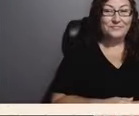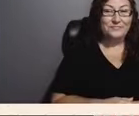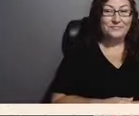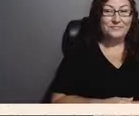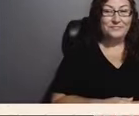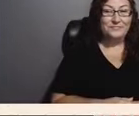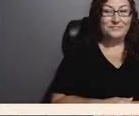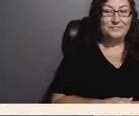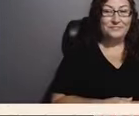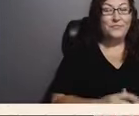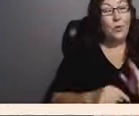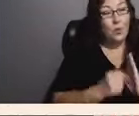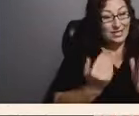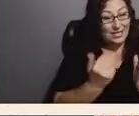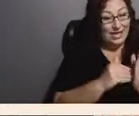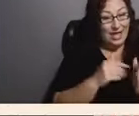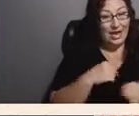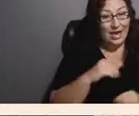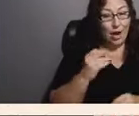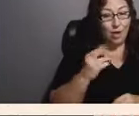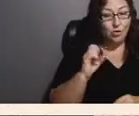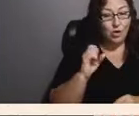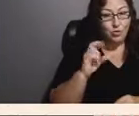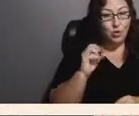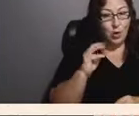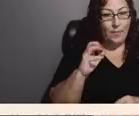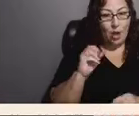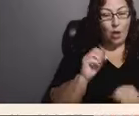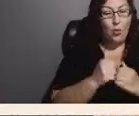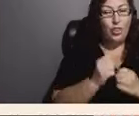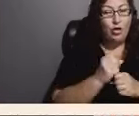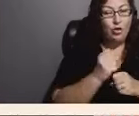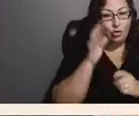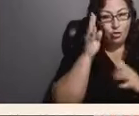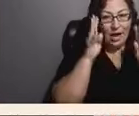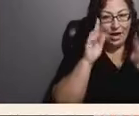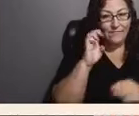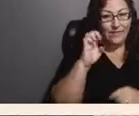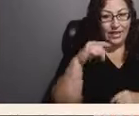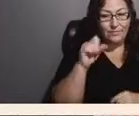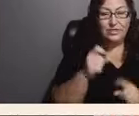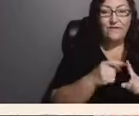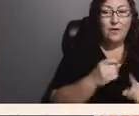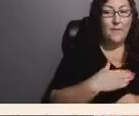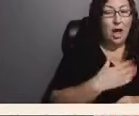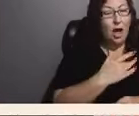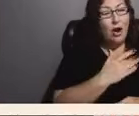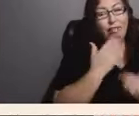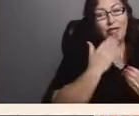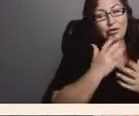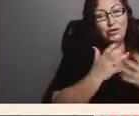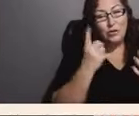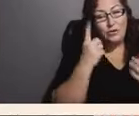Once again, I am Chris Romeo with Creative Leaps, and from the bottom of my heart, thank you so much for watching our